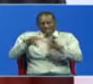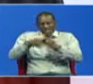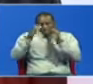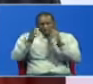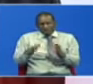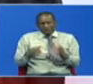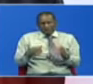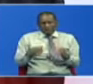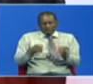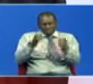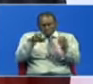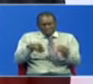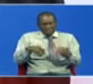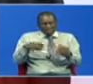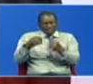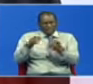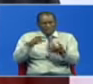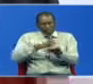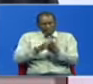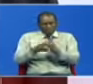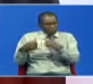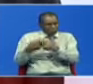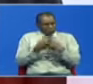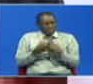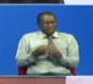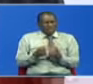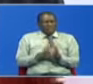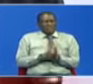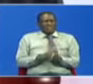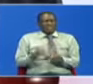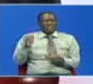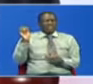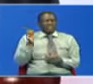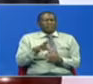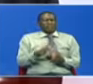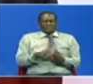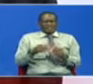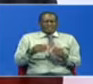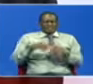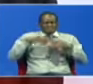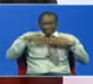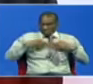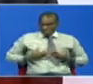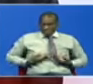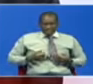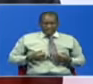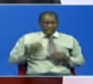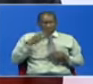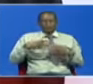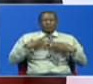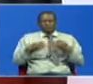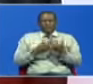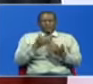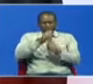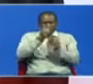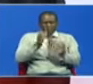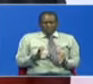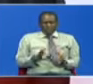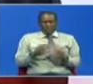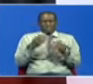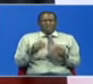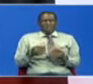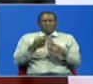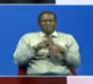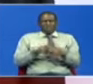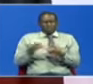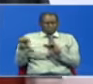contact becomes very difficult and it becomes very, very expensive and tedious and tiring for the healthcare workers. So then you